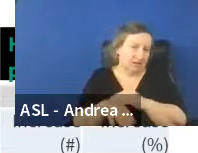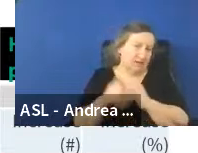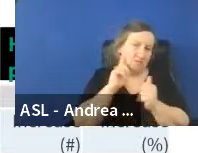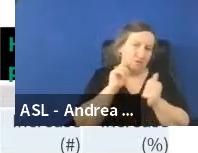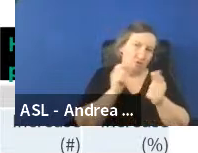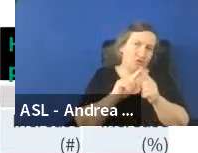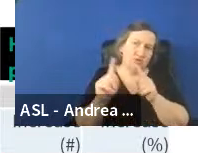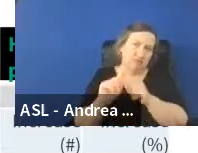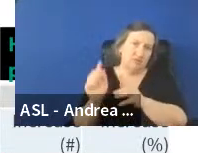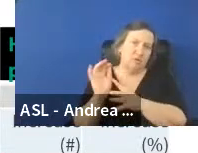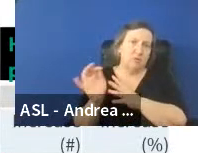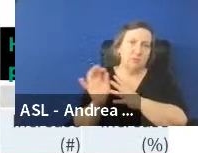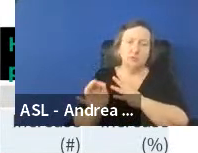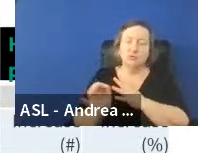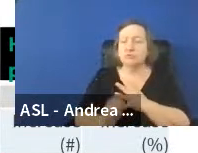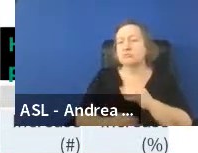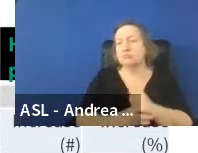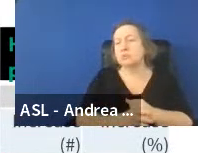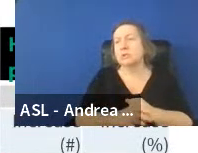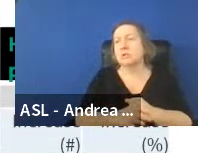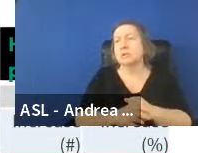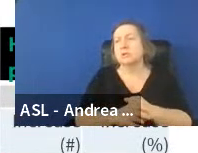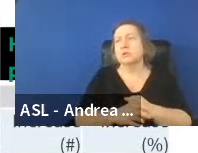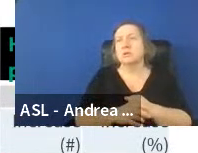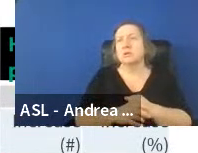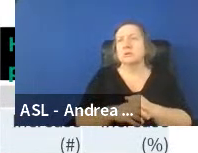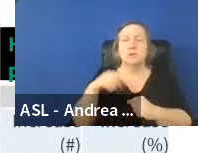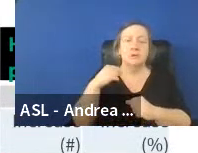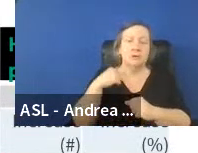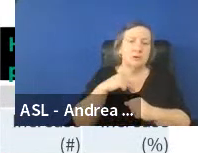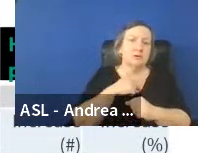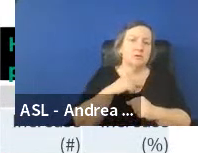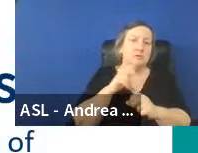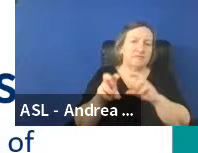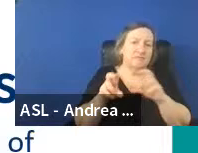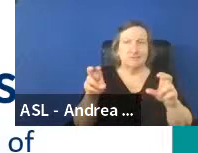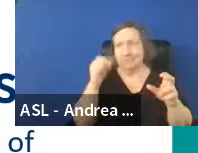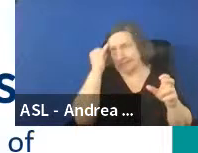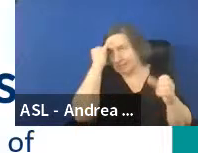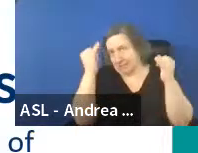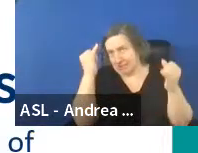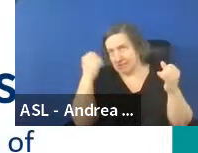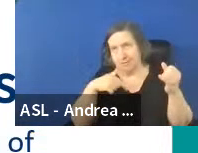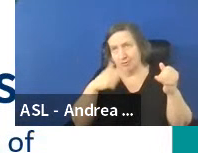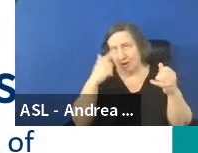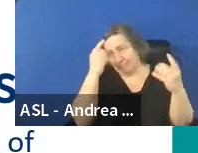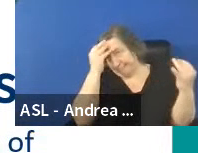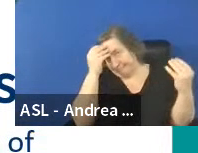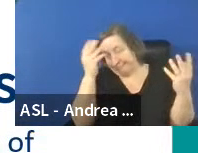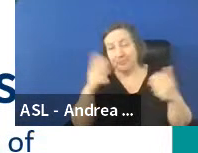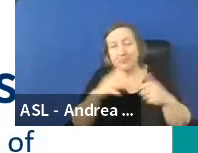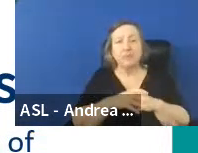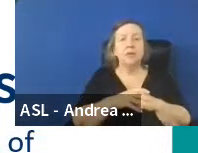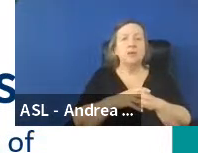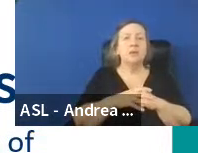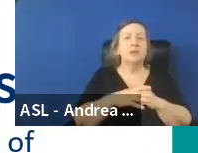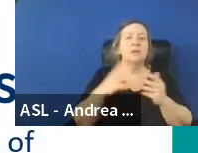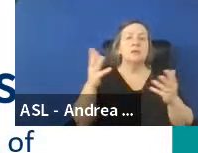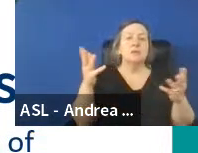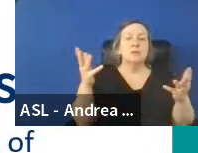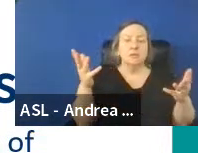of the different options or investment scenarios that we're looking at. Here are the takeaways